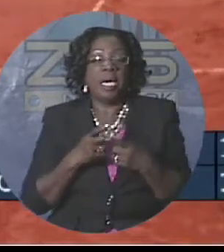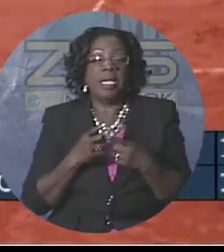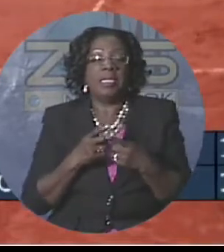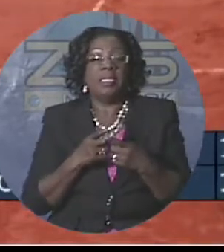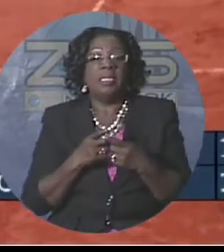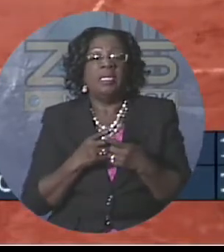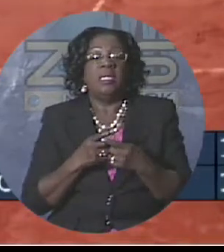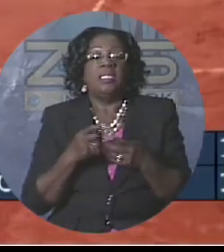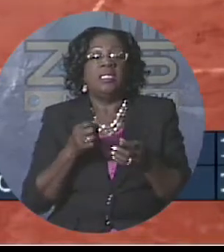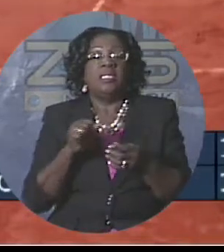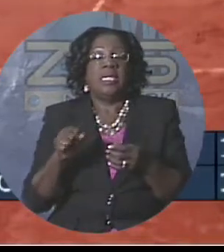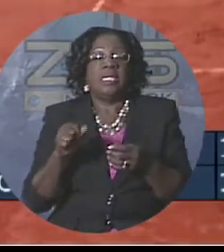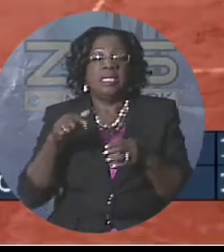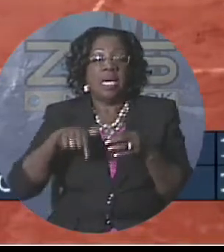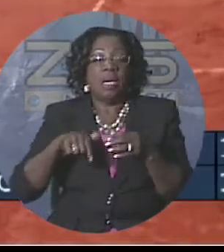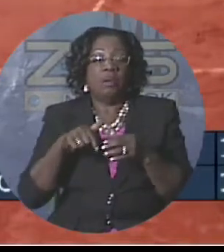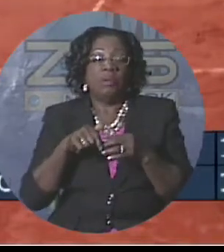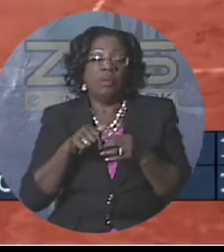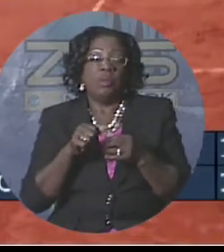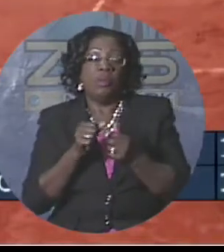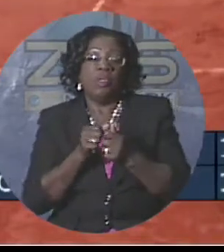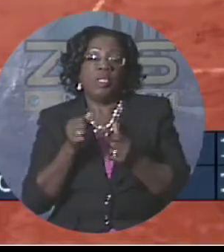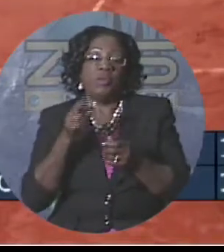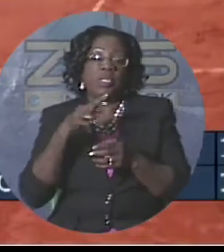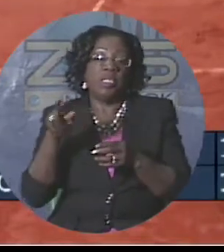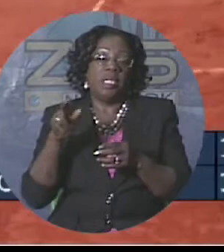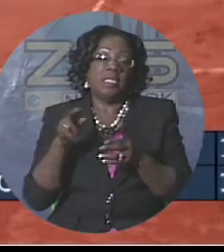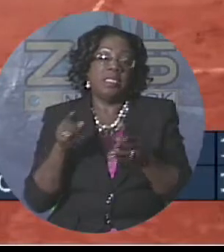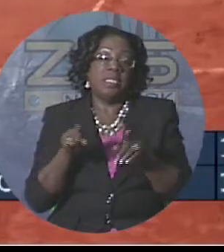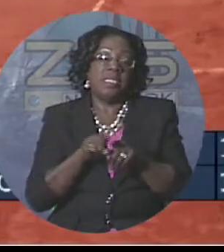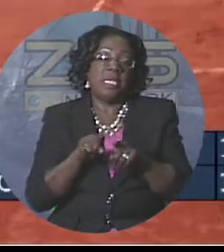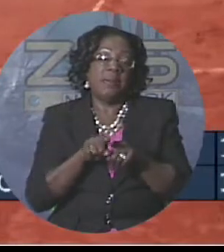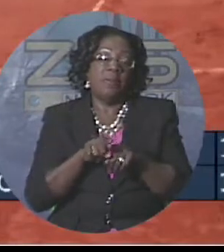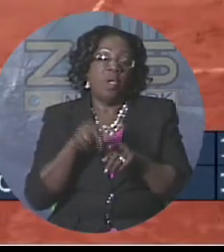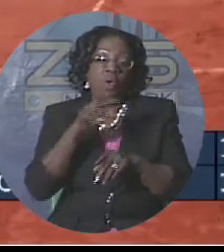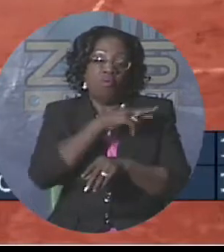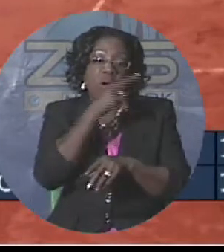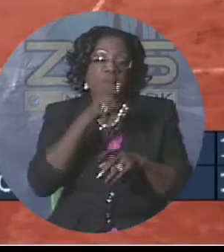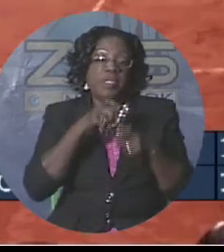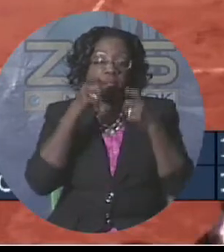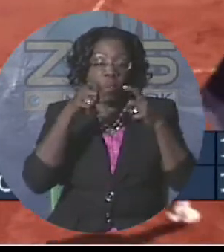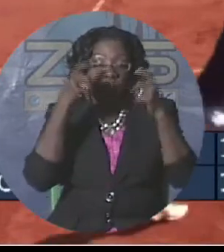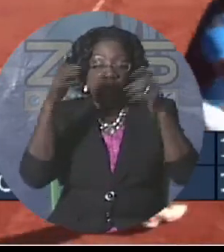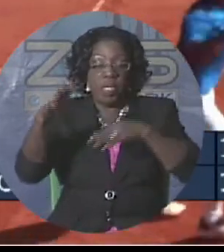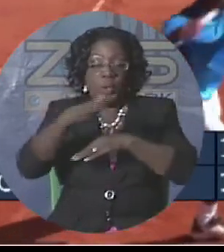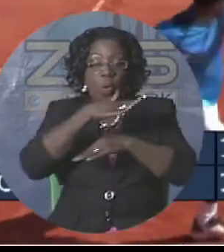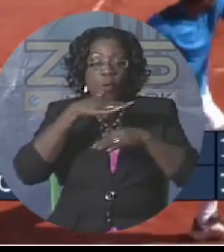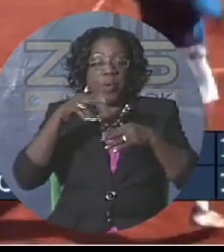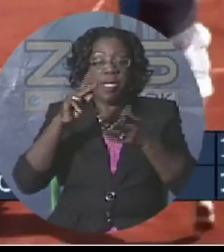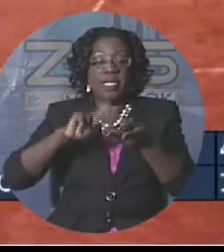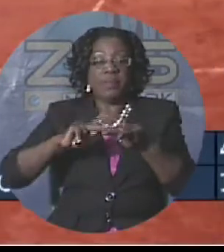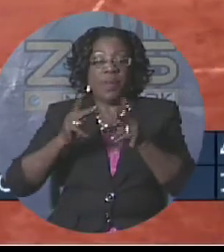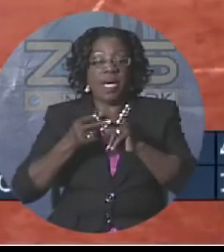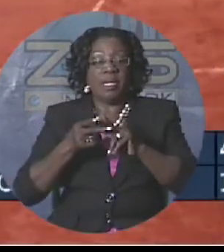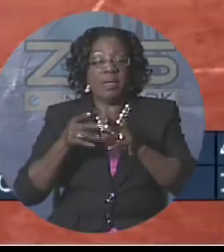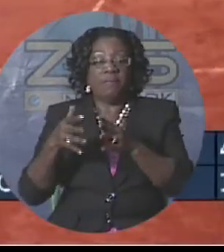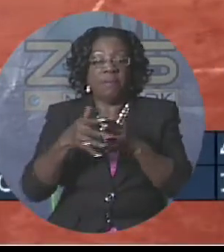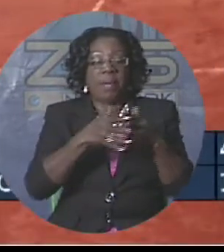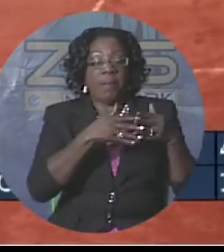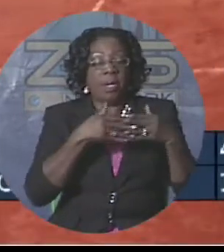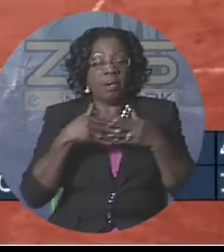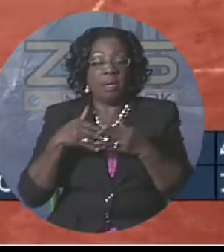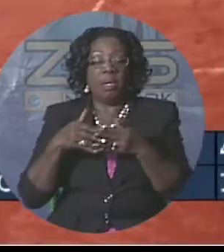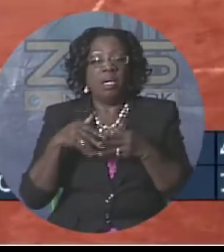back from a set down, but the result much the same. Roberts wins over his doubles partner, American Tom